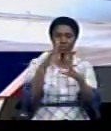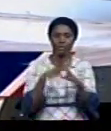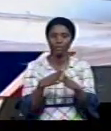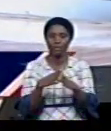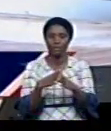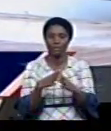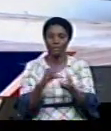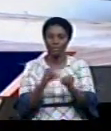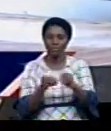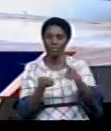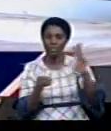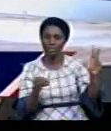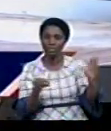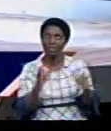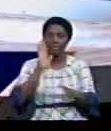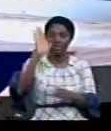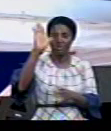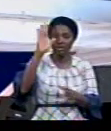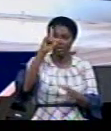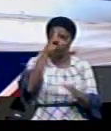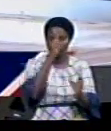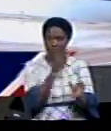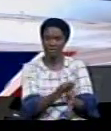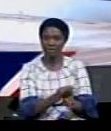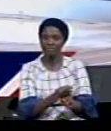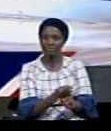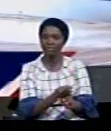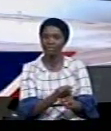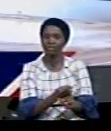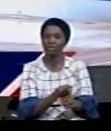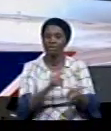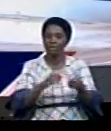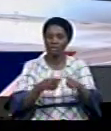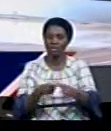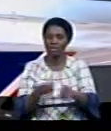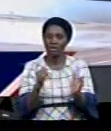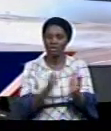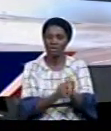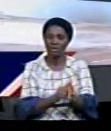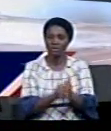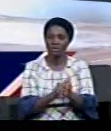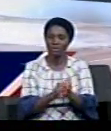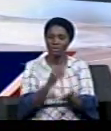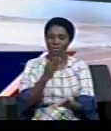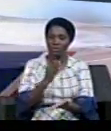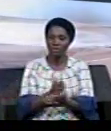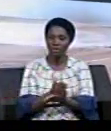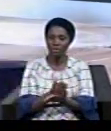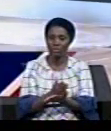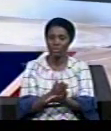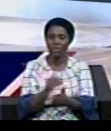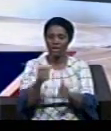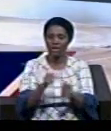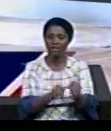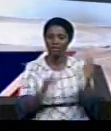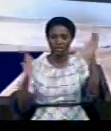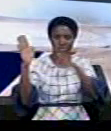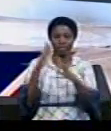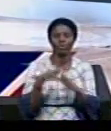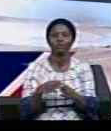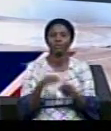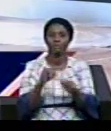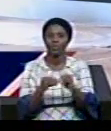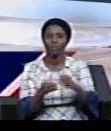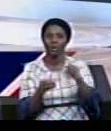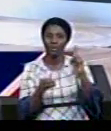that calms every storm. Number one. Number one is the fervent cry